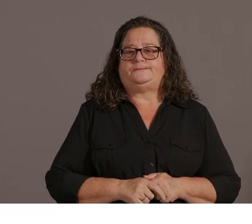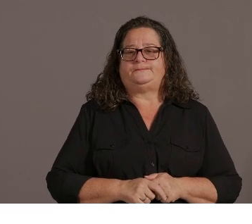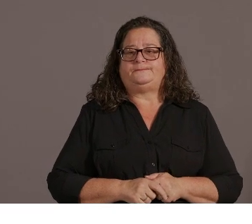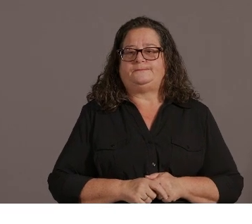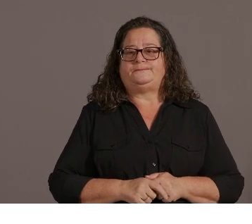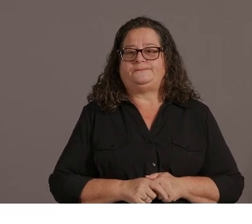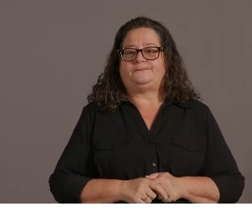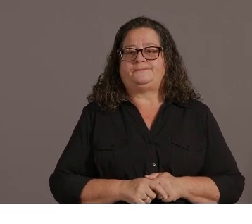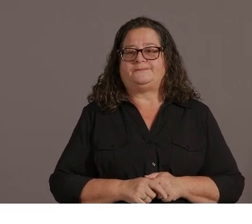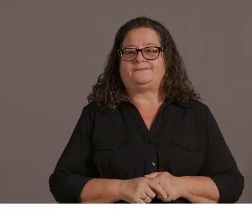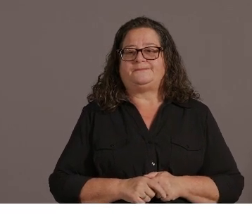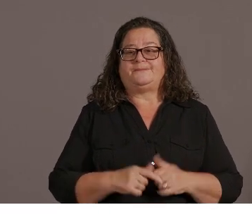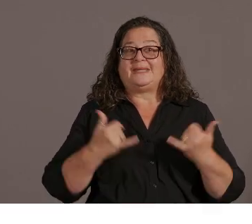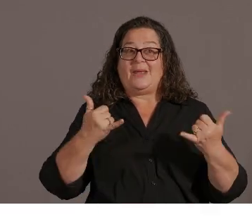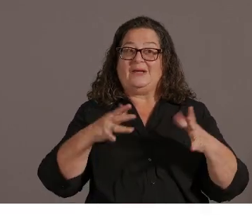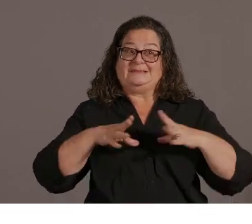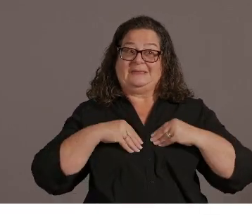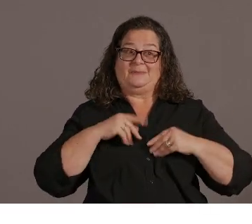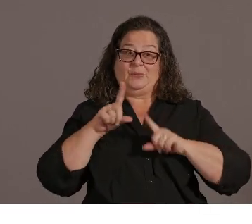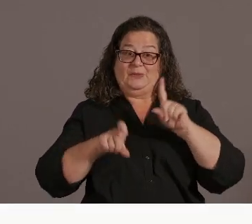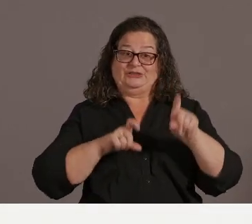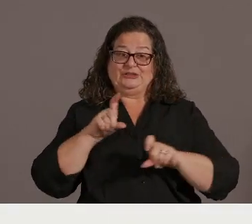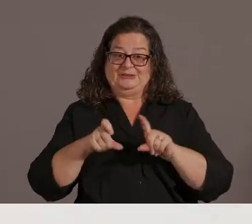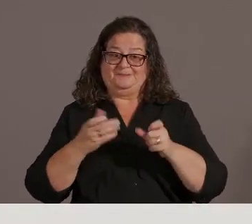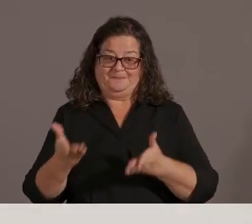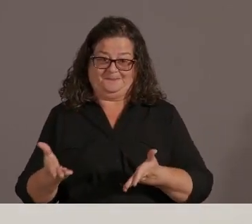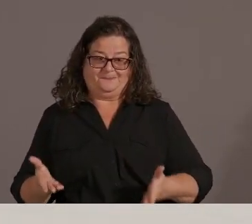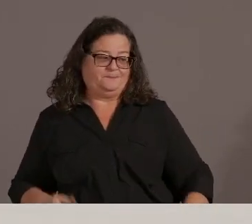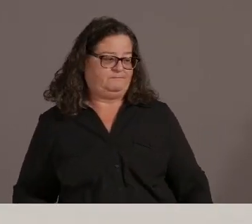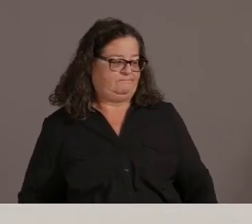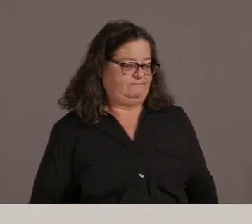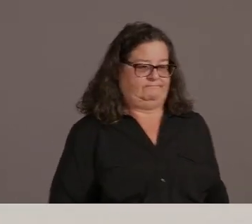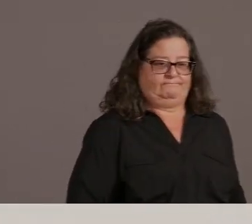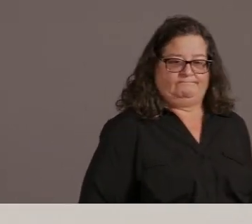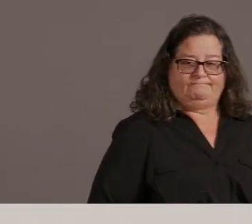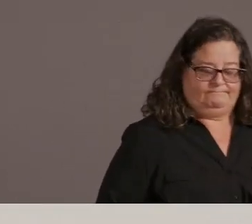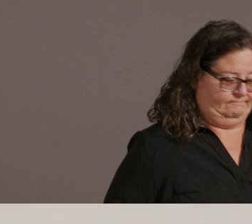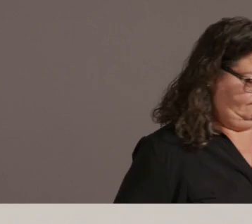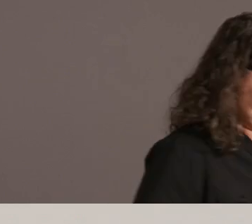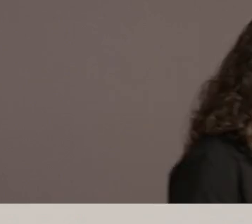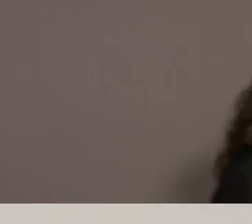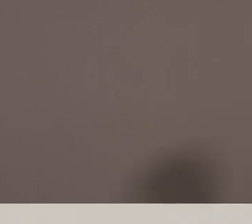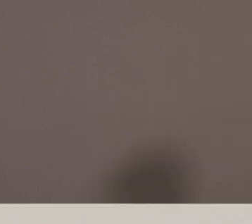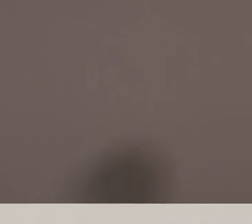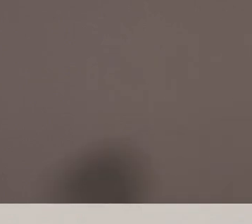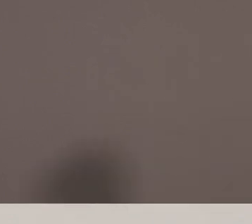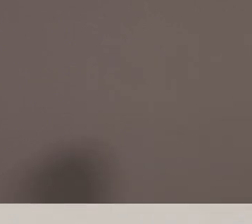happy to take any questions. Thank you, Dr. Christ. Our first question is from Peter Seymour. Hi, Peter.